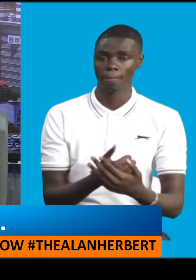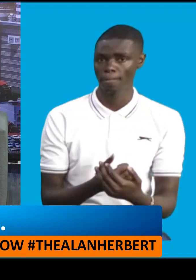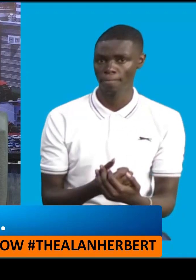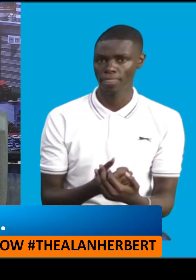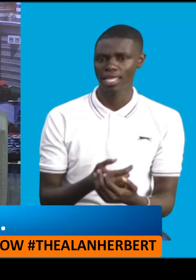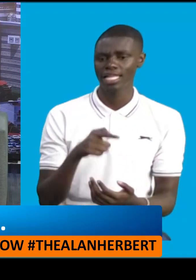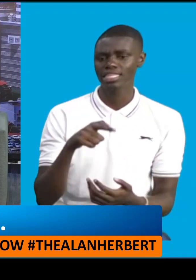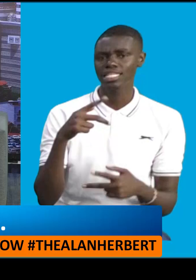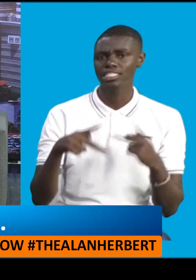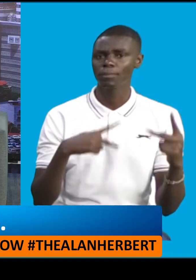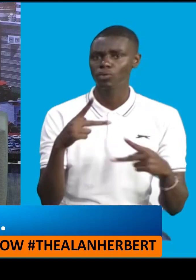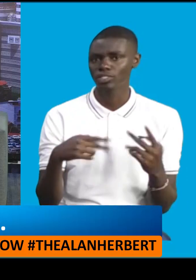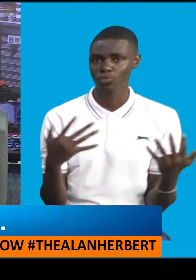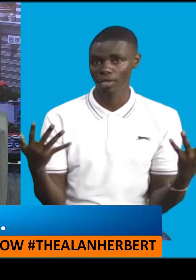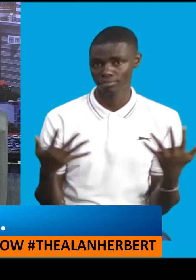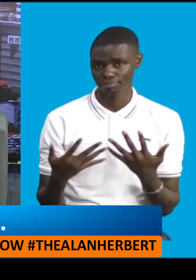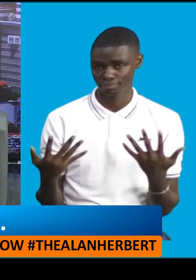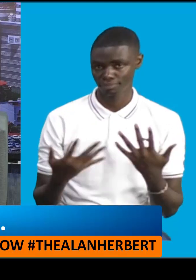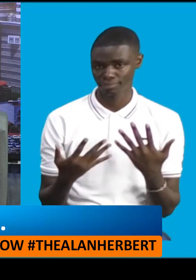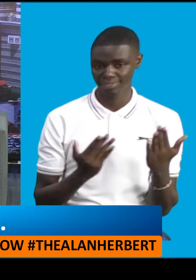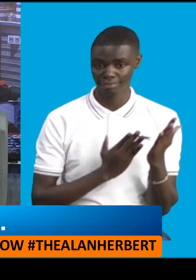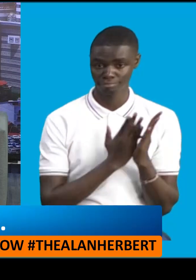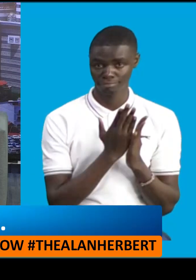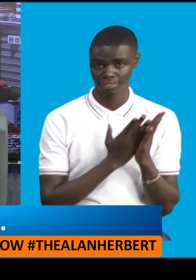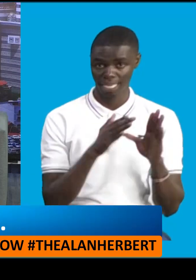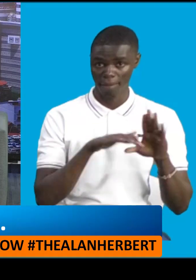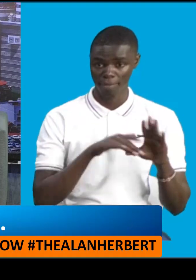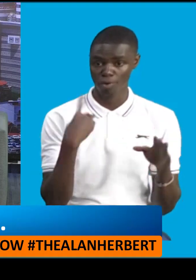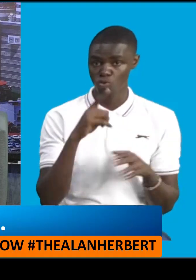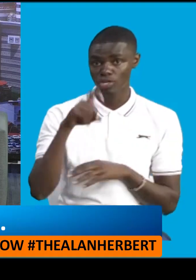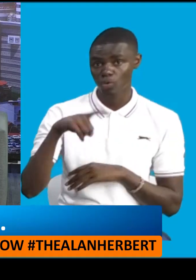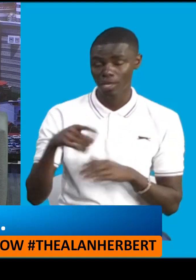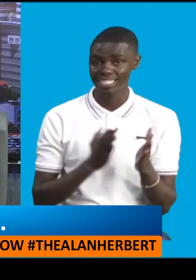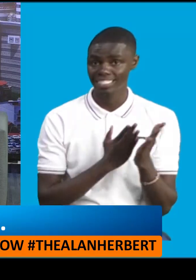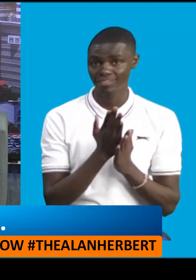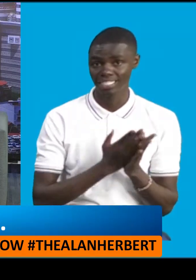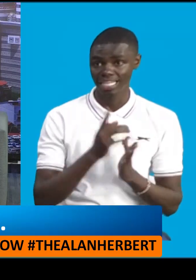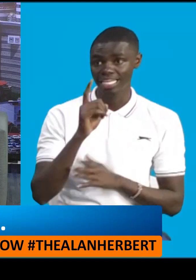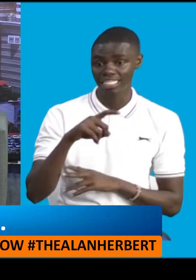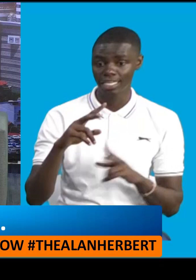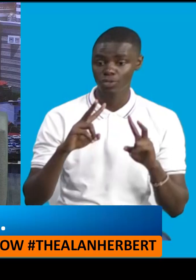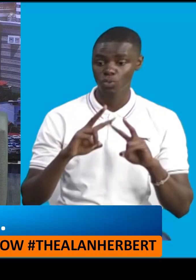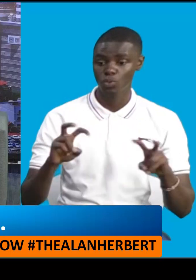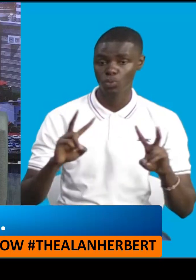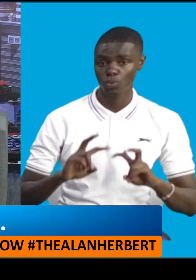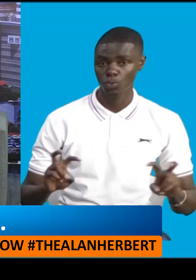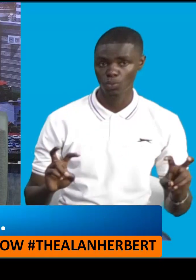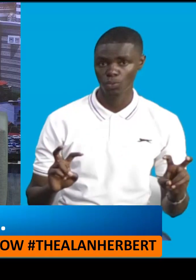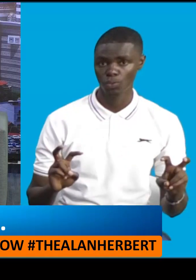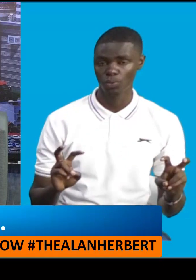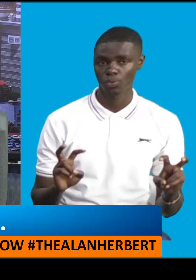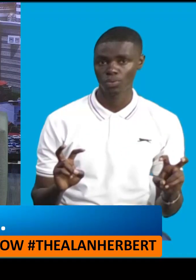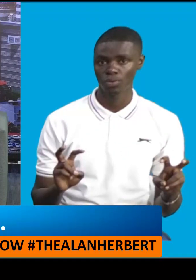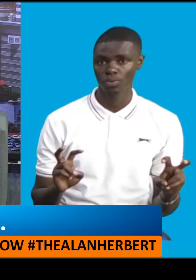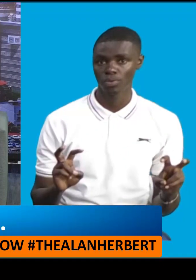is a process where services, a member who requires services needs to seek